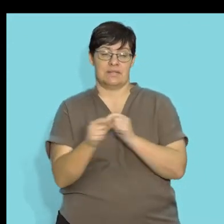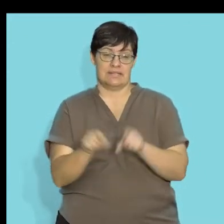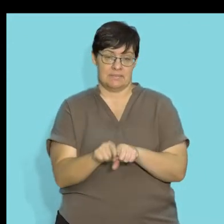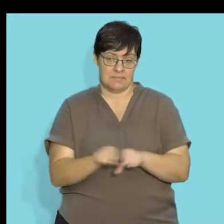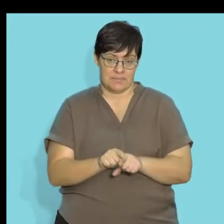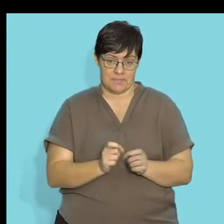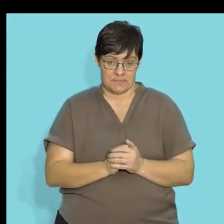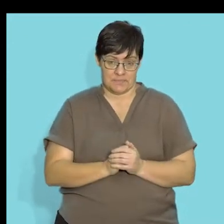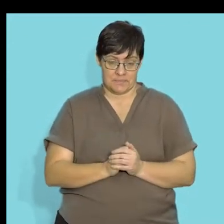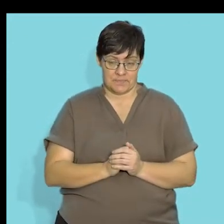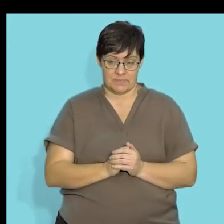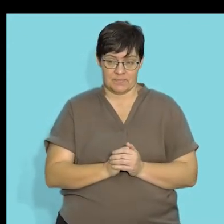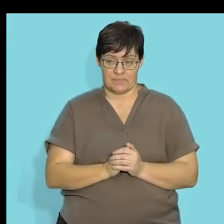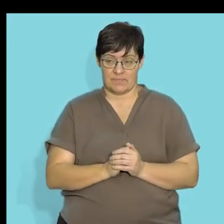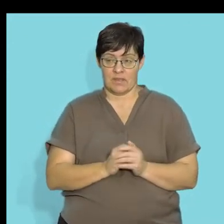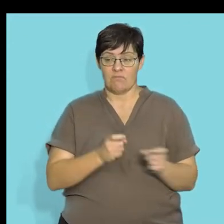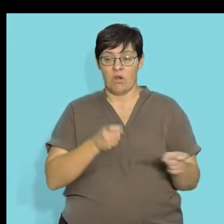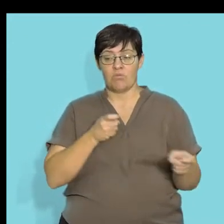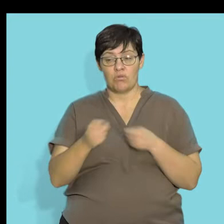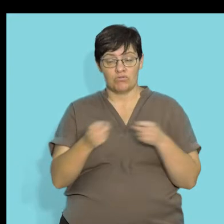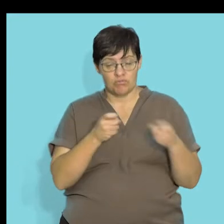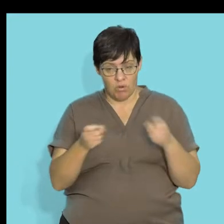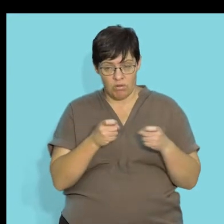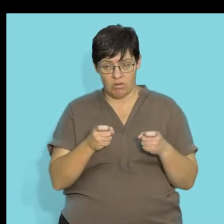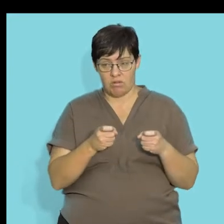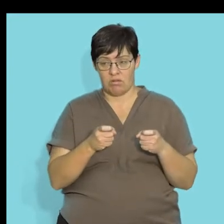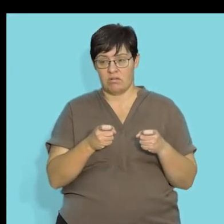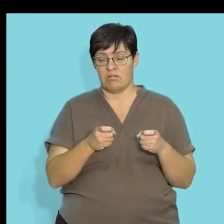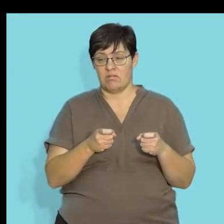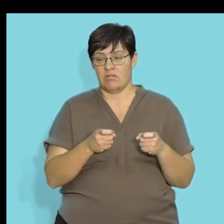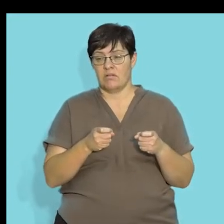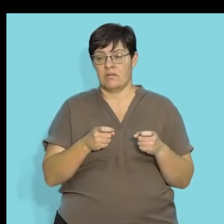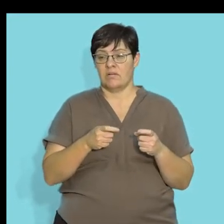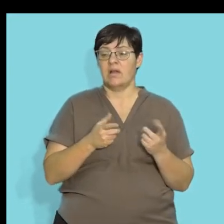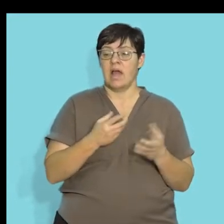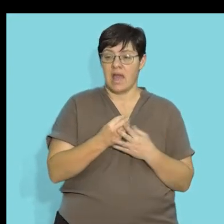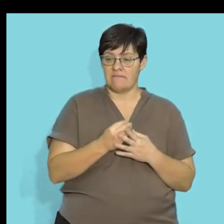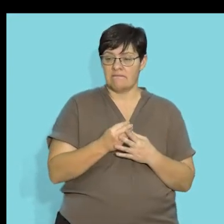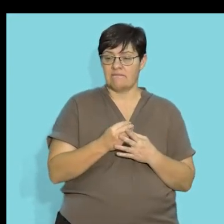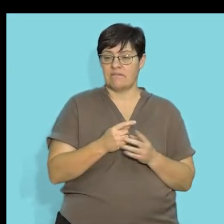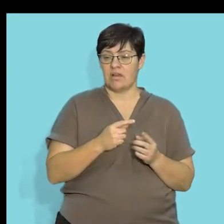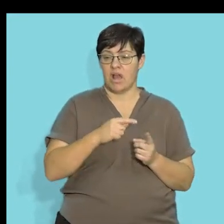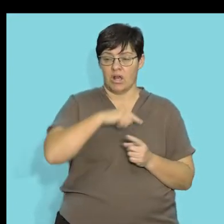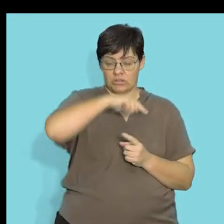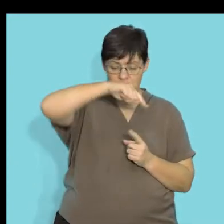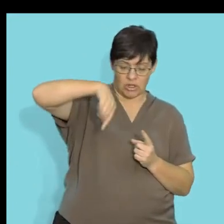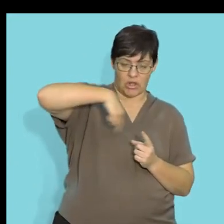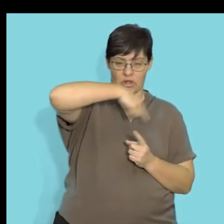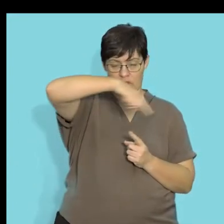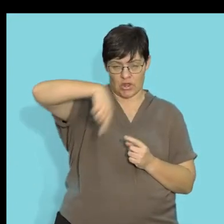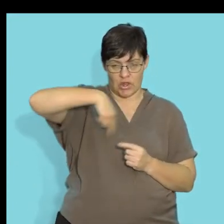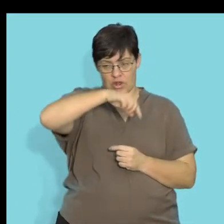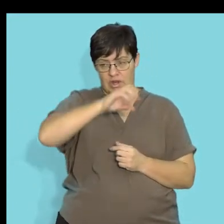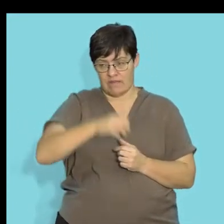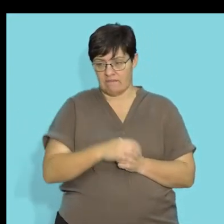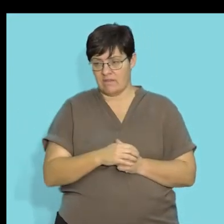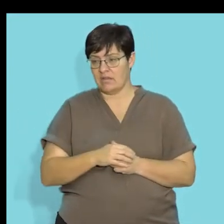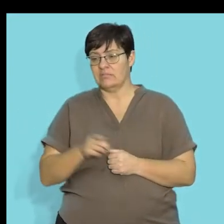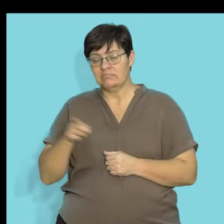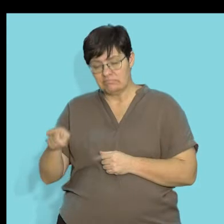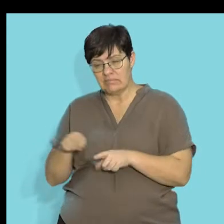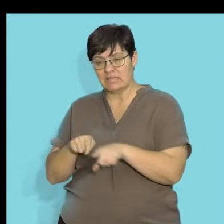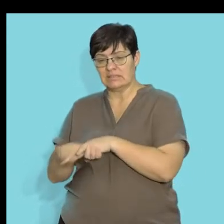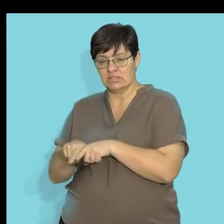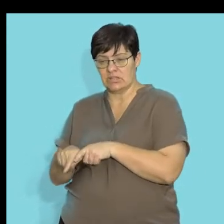So here we've got in the control a revolving clinostat which is constantly turning, and here we've got